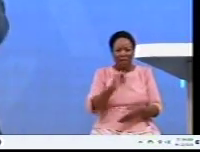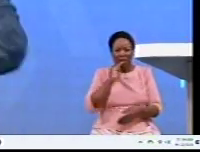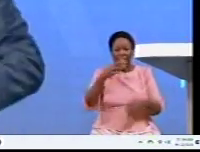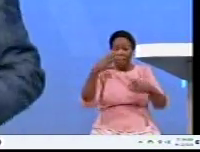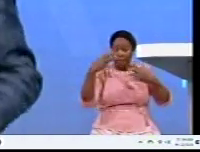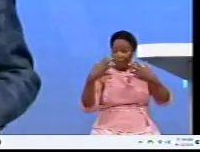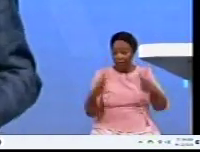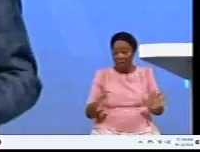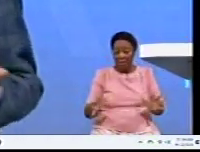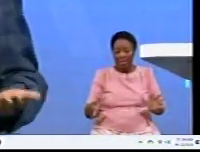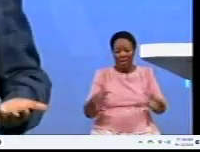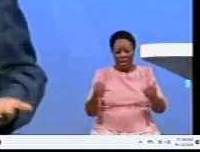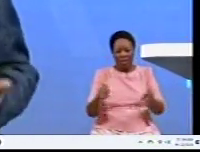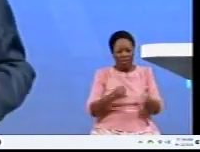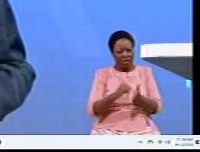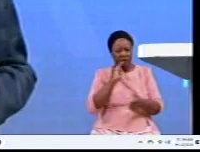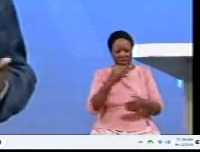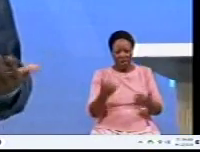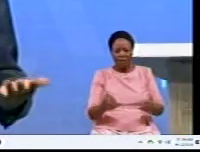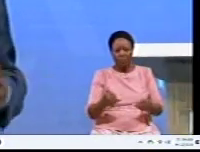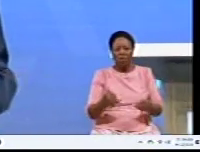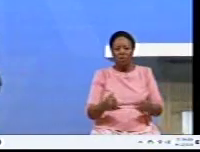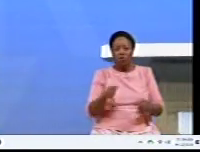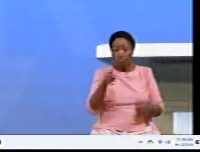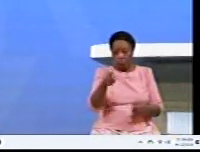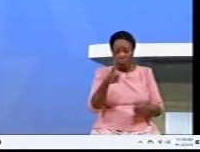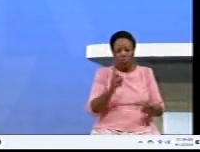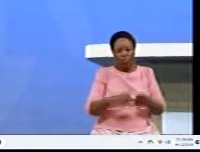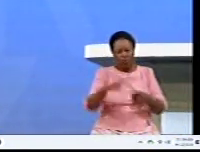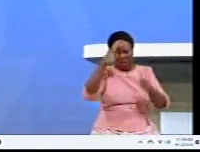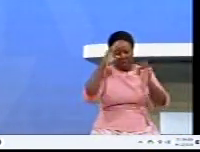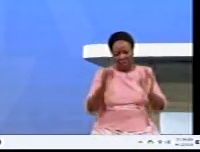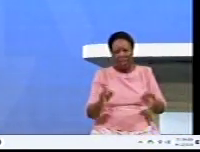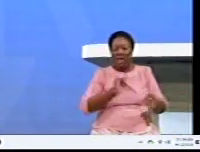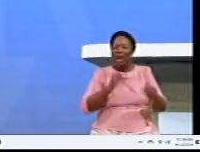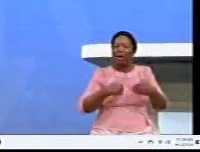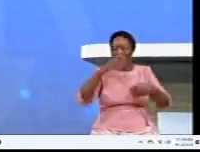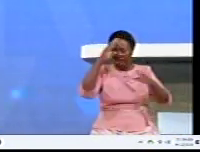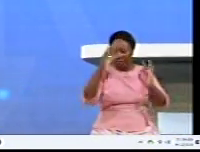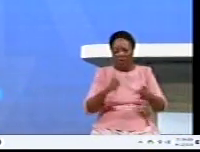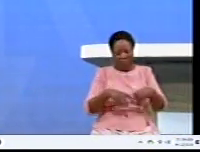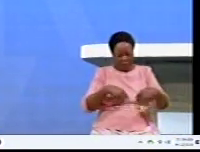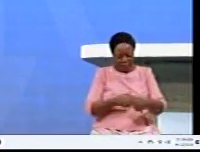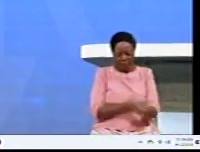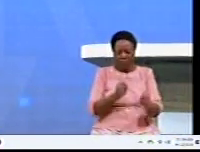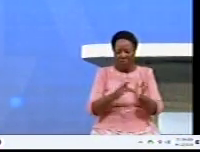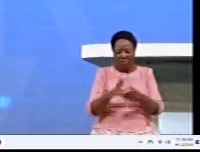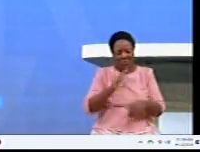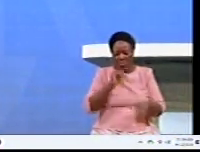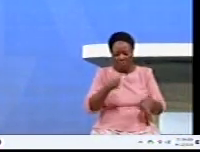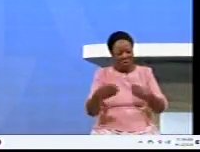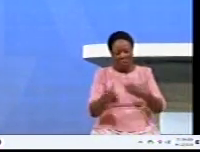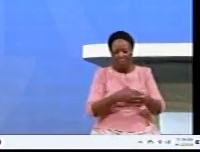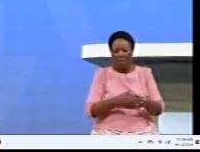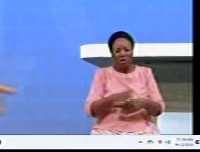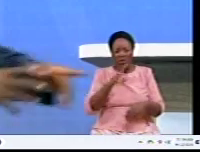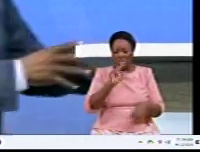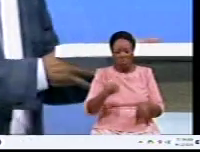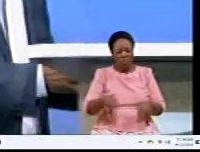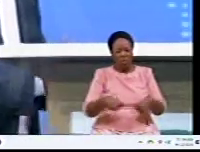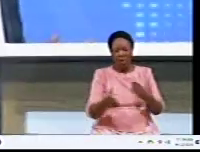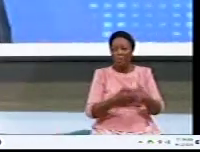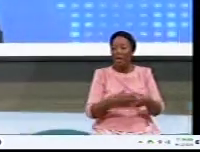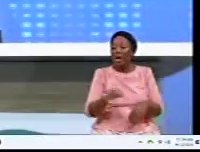It's now in your hand to decide. I've decided to follow Jesus. No turning back. No turning back.